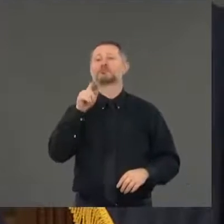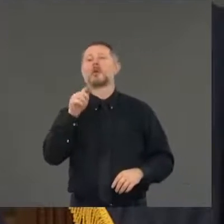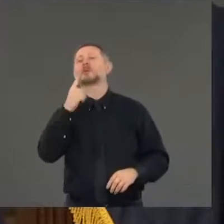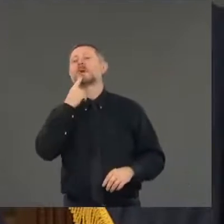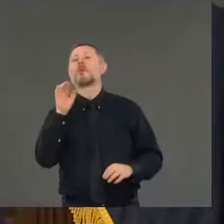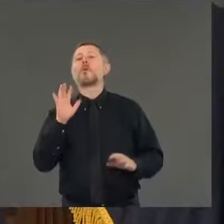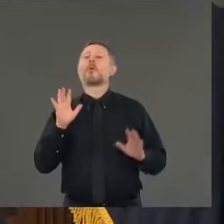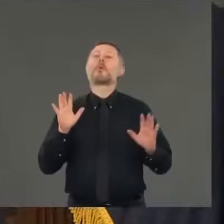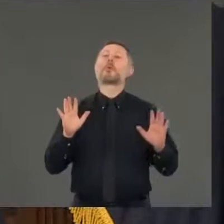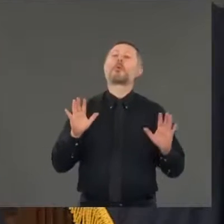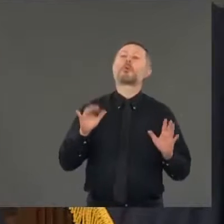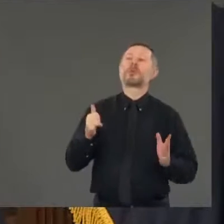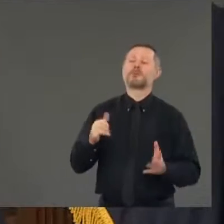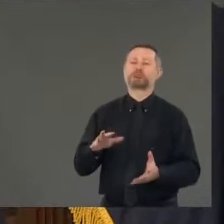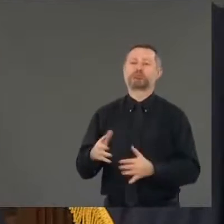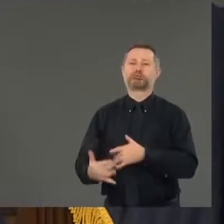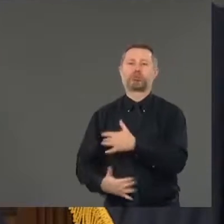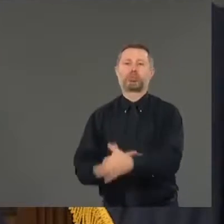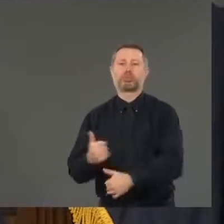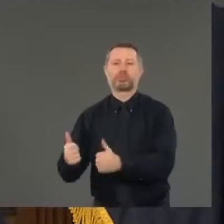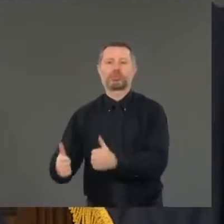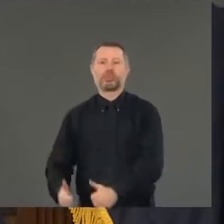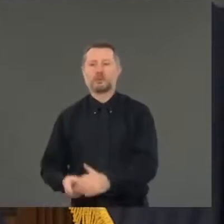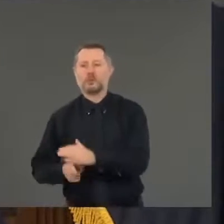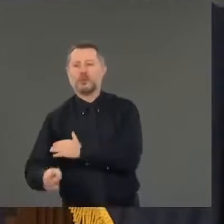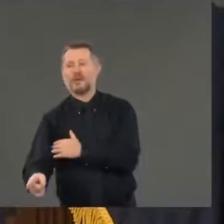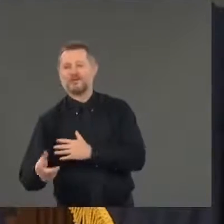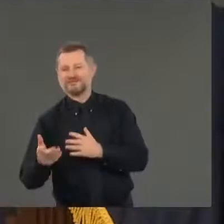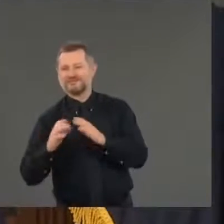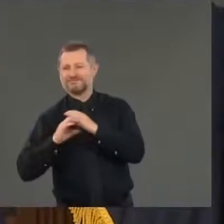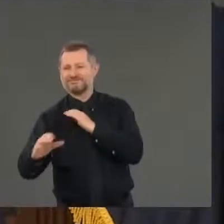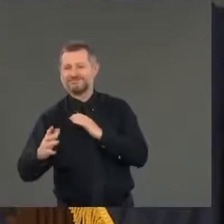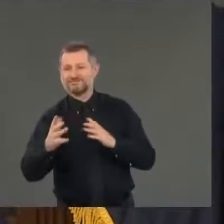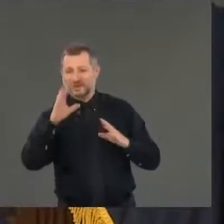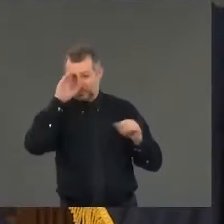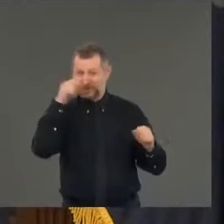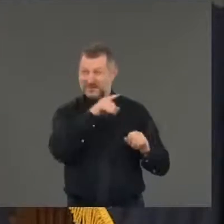collapsing. Amtrak, that he owns.